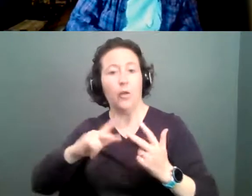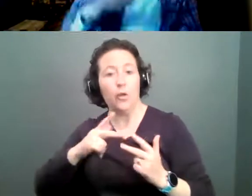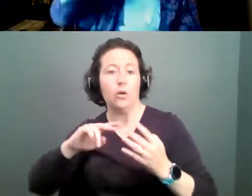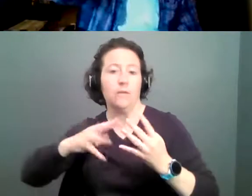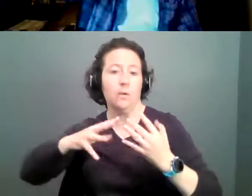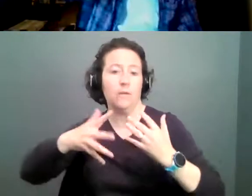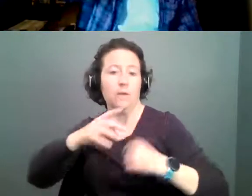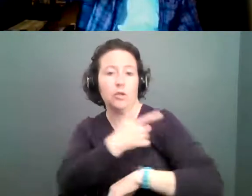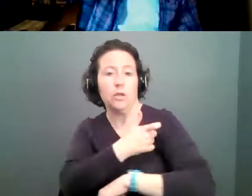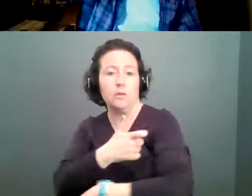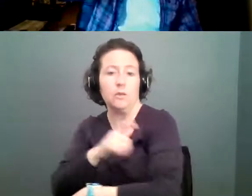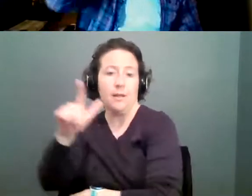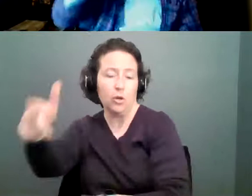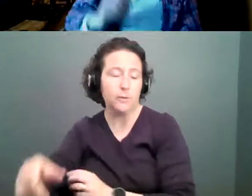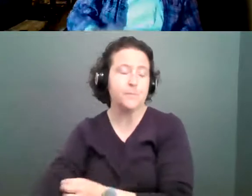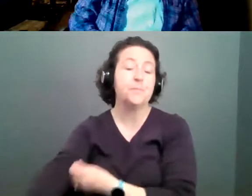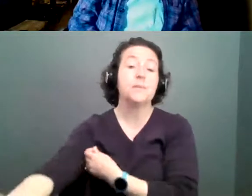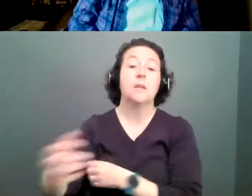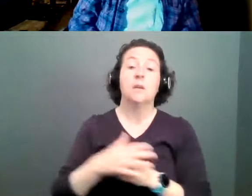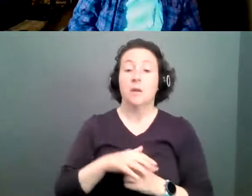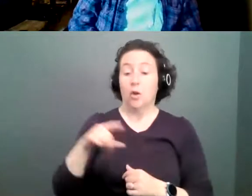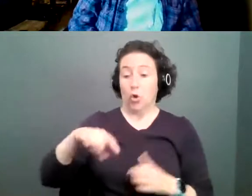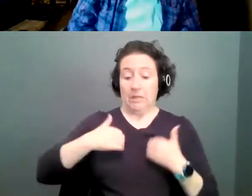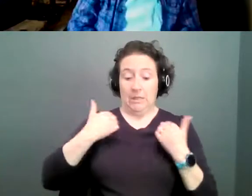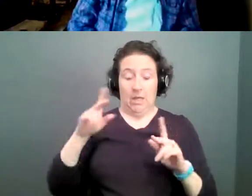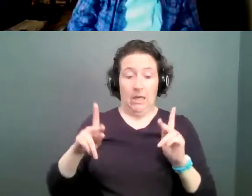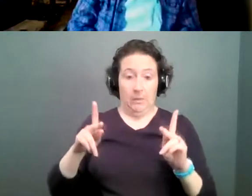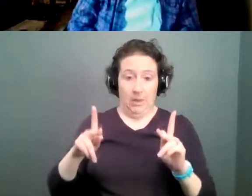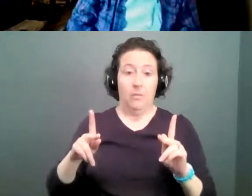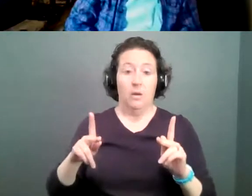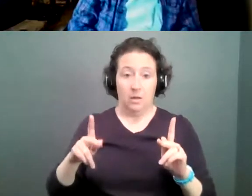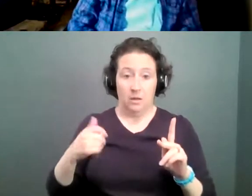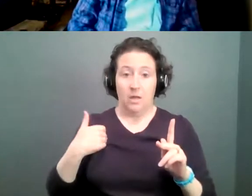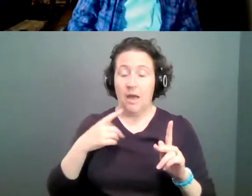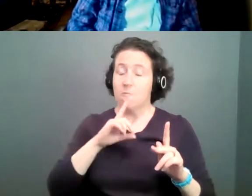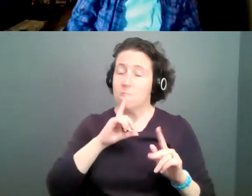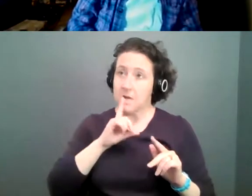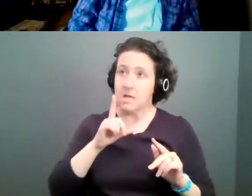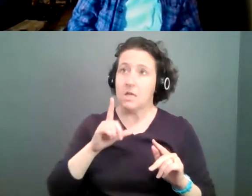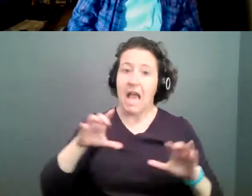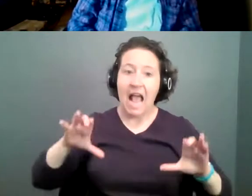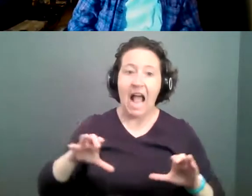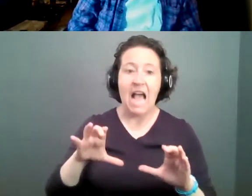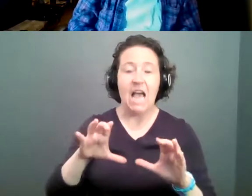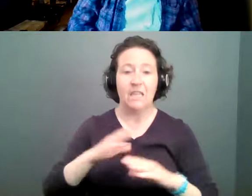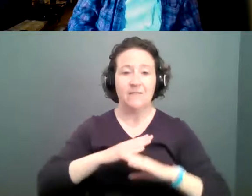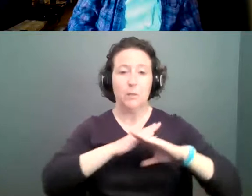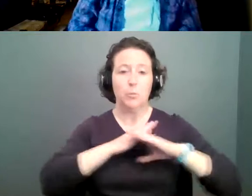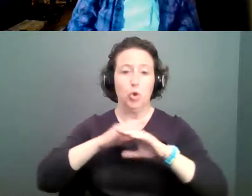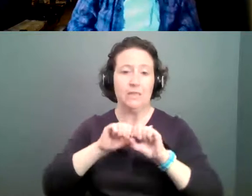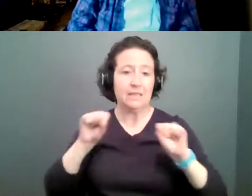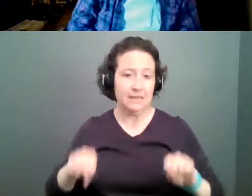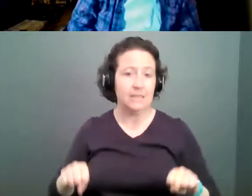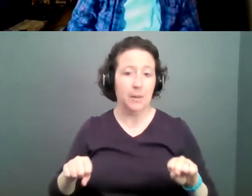future. Essentially, these adolescents have very active immune systems and they behave very